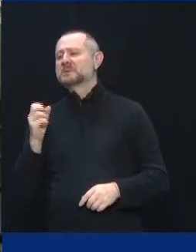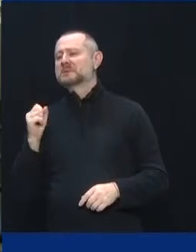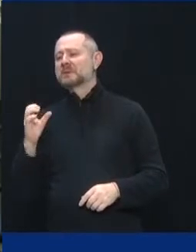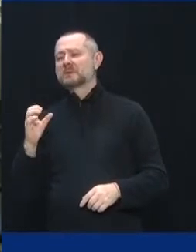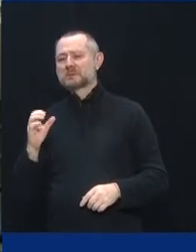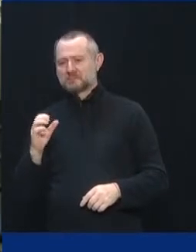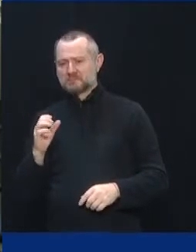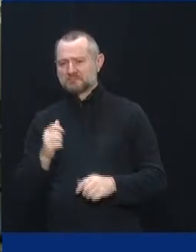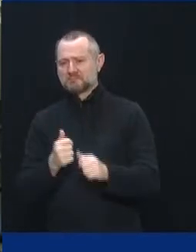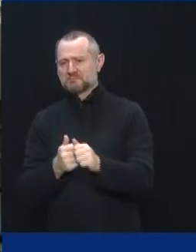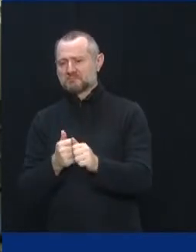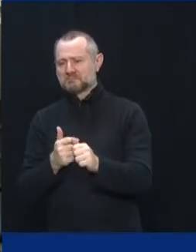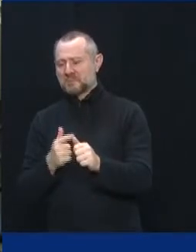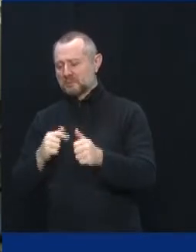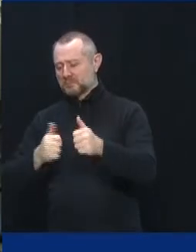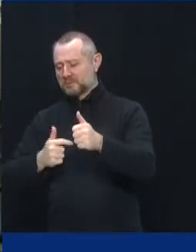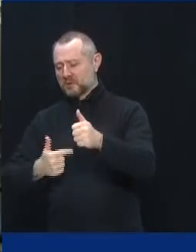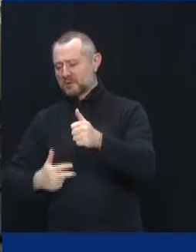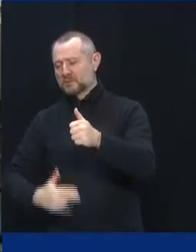roster.